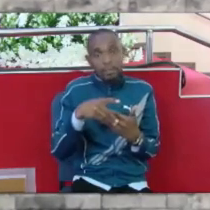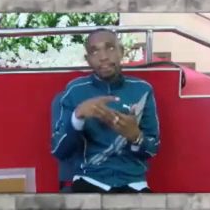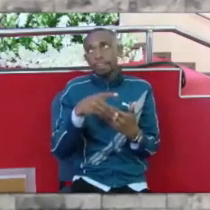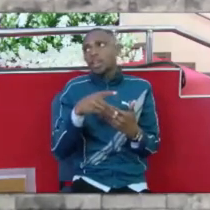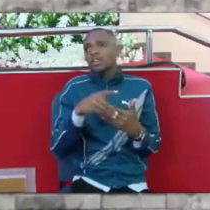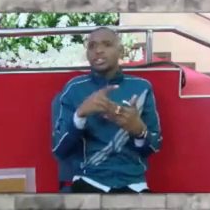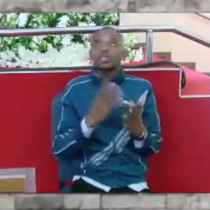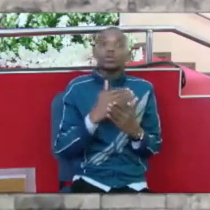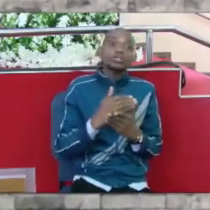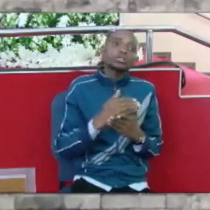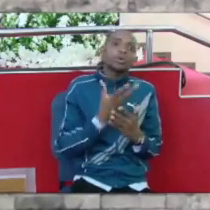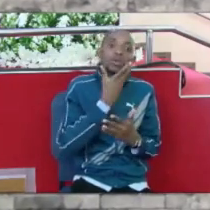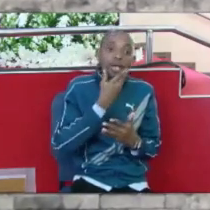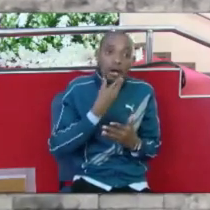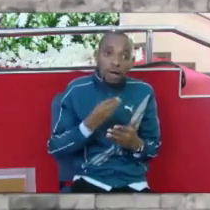own heart.